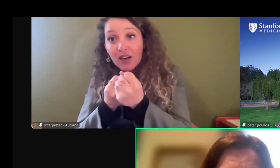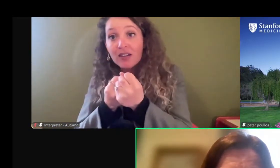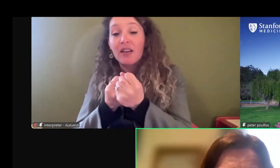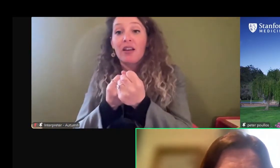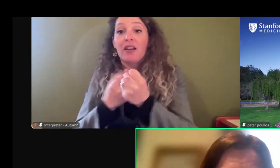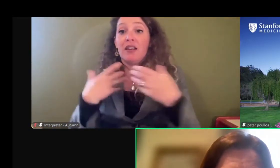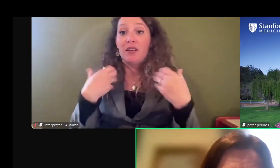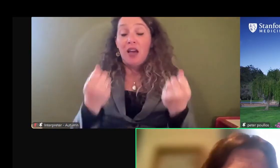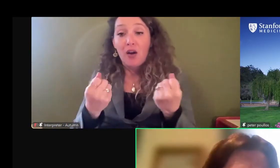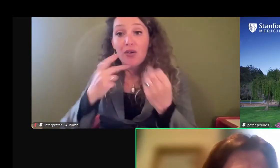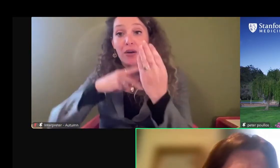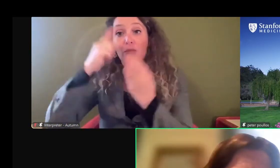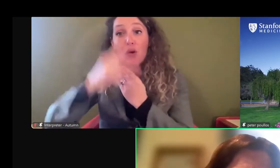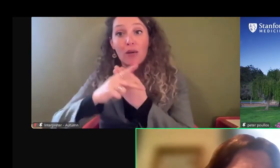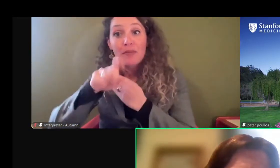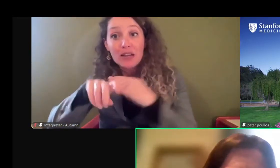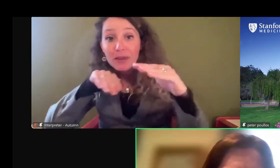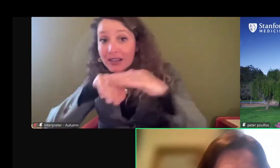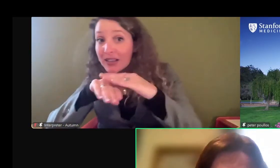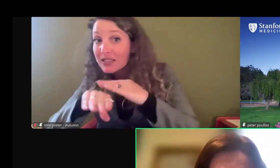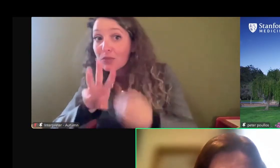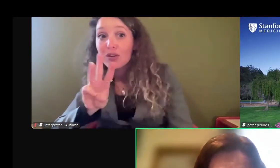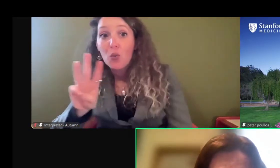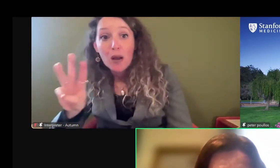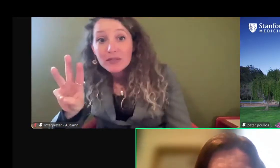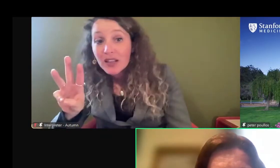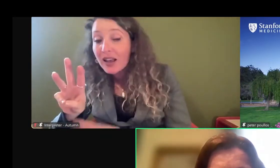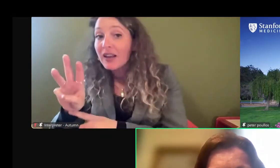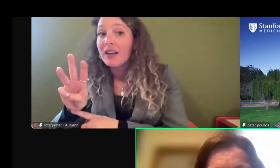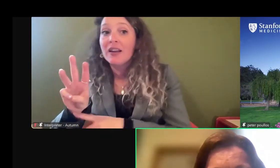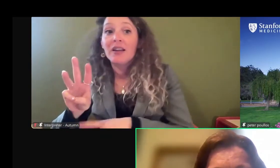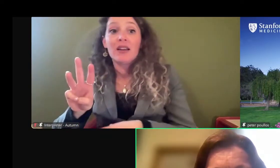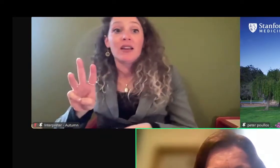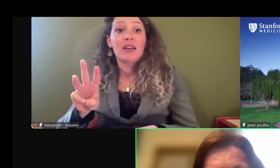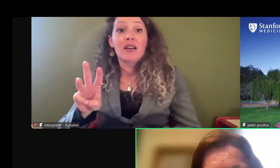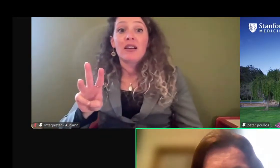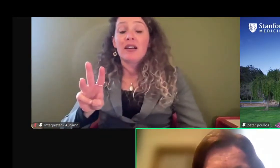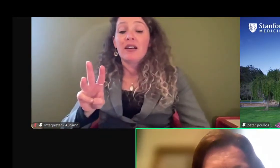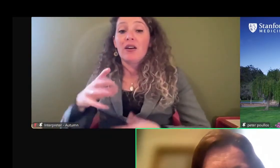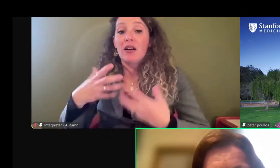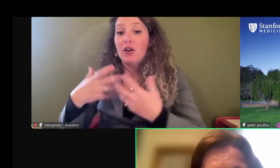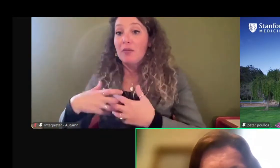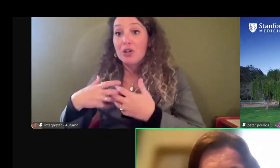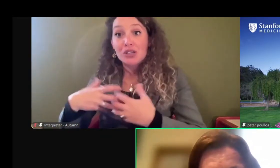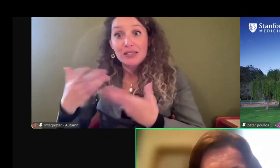be accessible on their websites or their kiosks. It